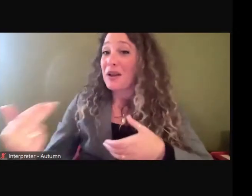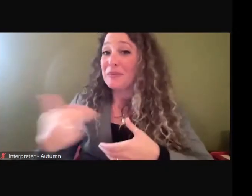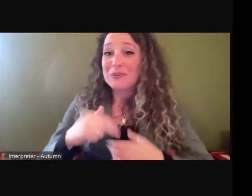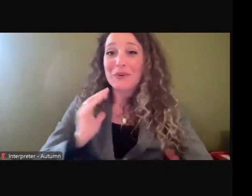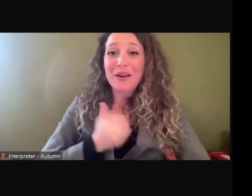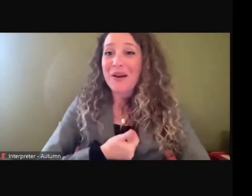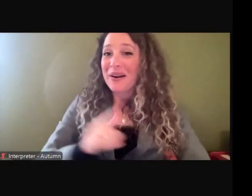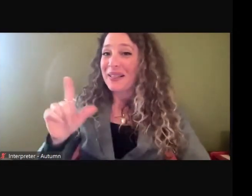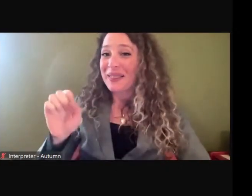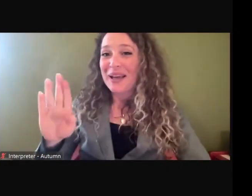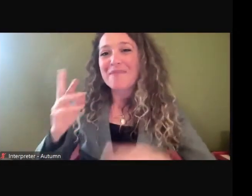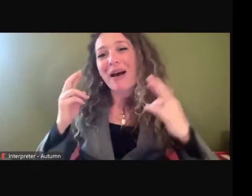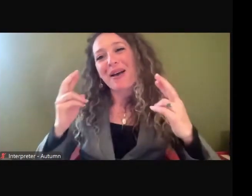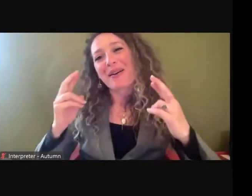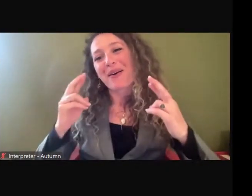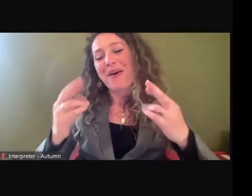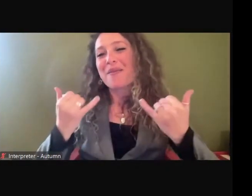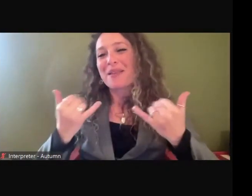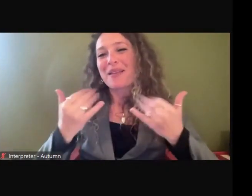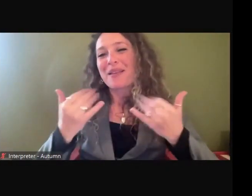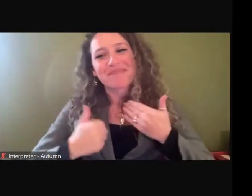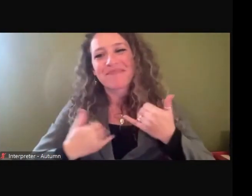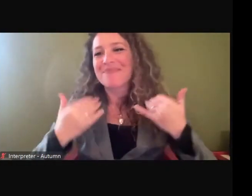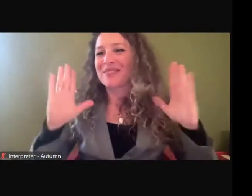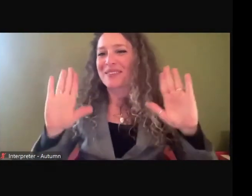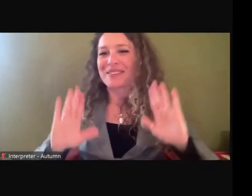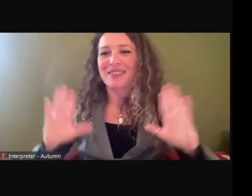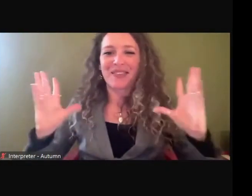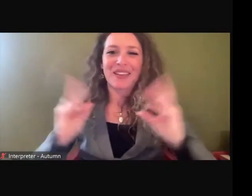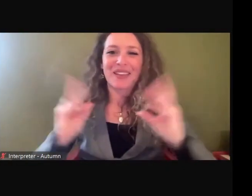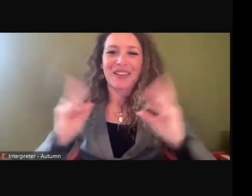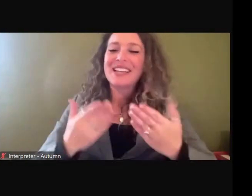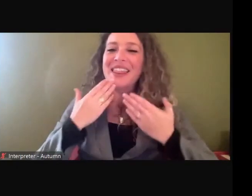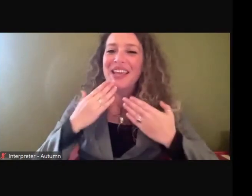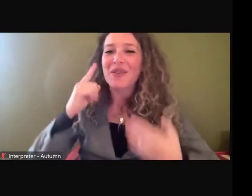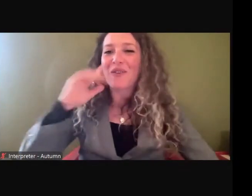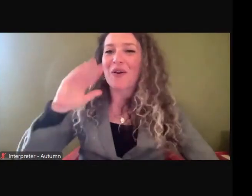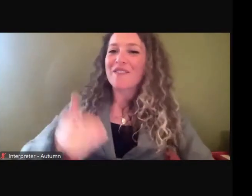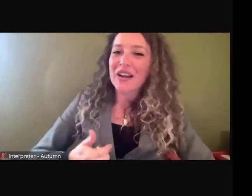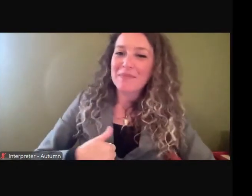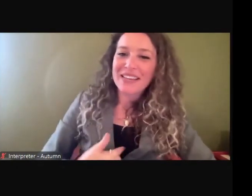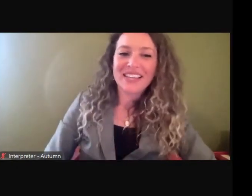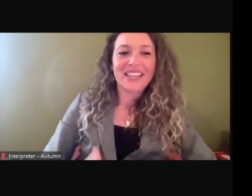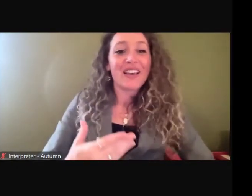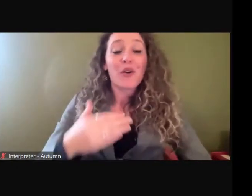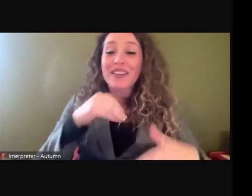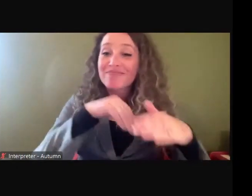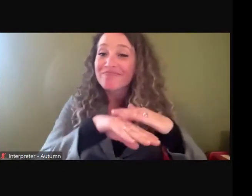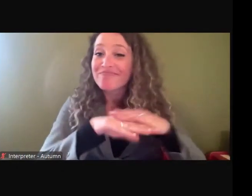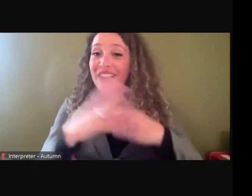you have a wonderful conference. Again, thank you so much for letting me be here in this accessible and inclusive format for me today. Have a great